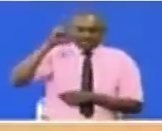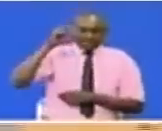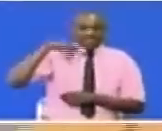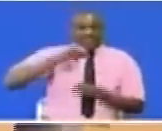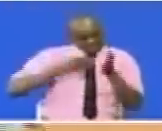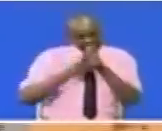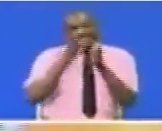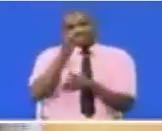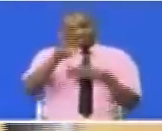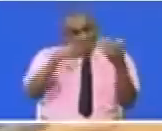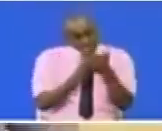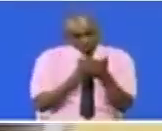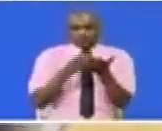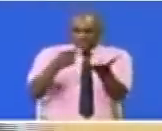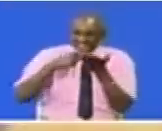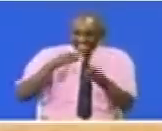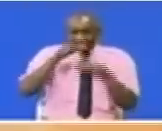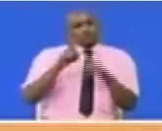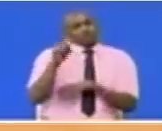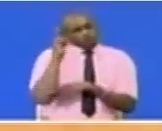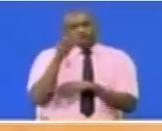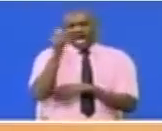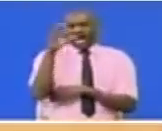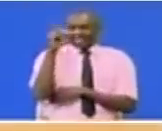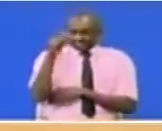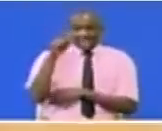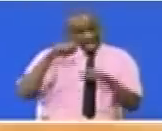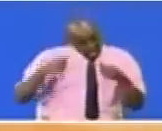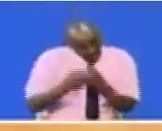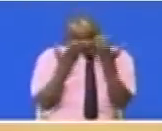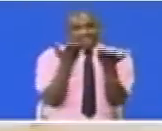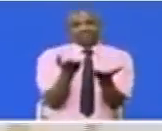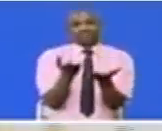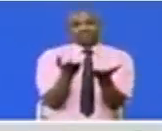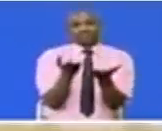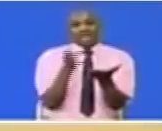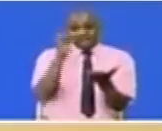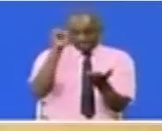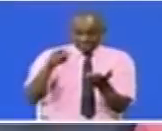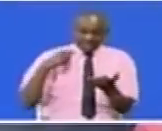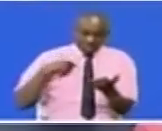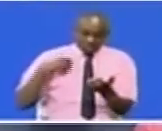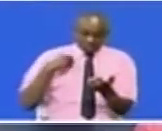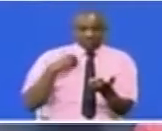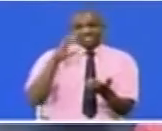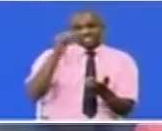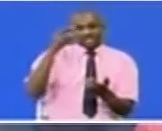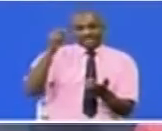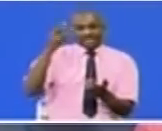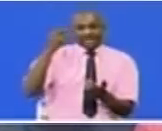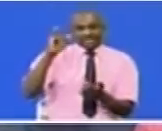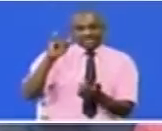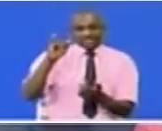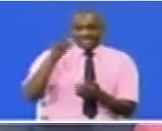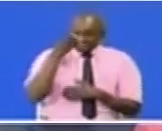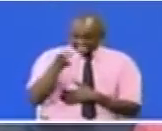Samuel Gishigi to discuss a legislative anti-doping bill that was tabled by Cherangani Member of Parliament Wesley Koril. So what we are creating as